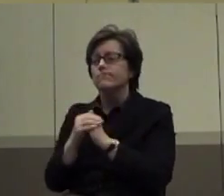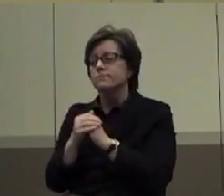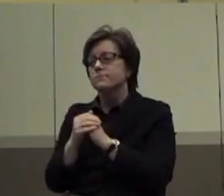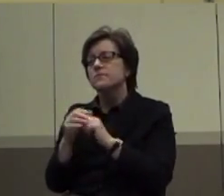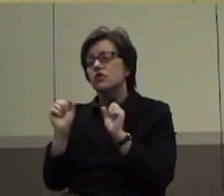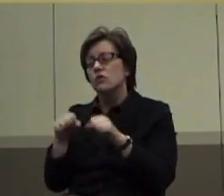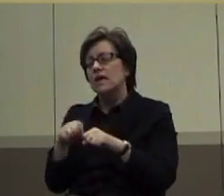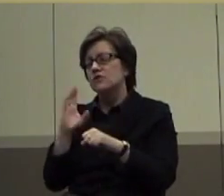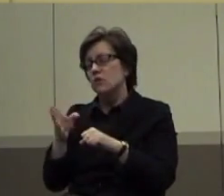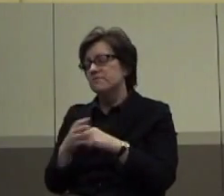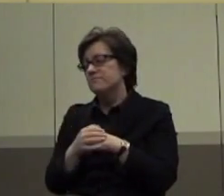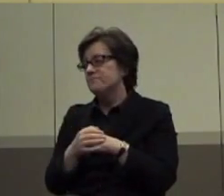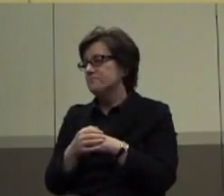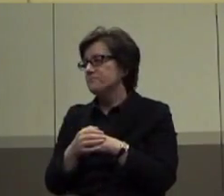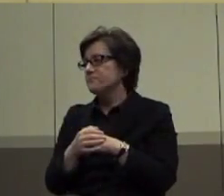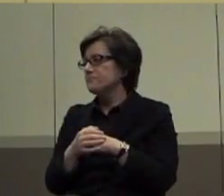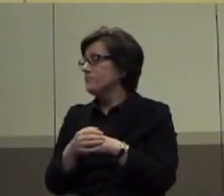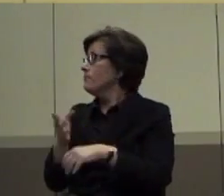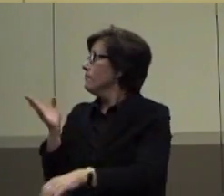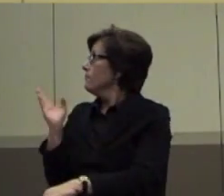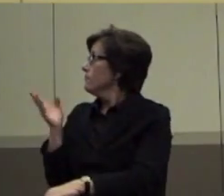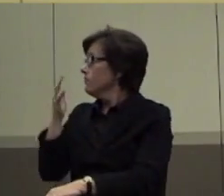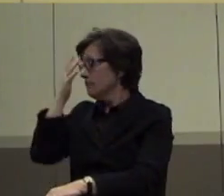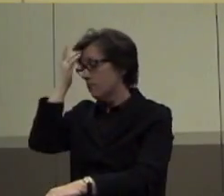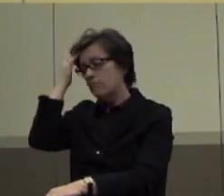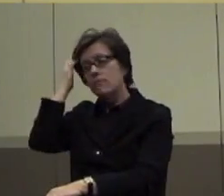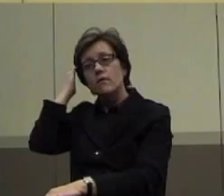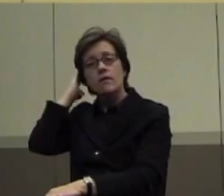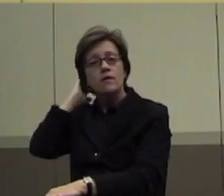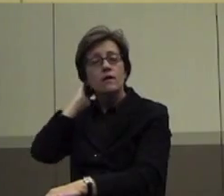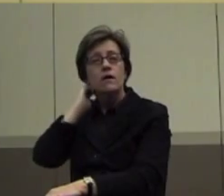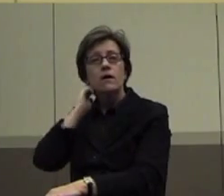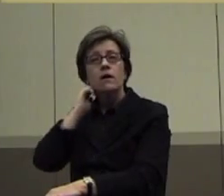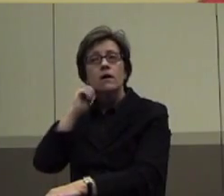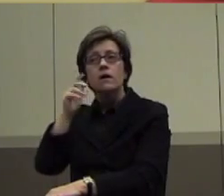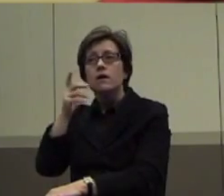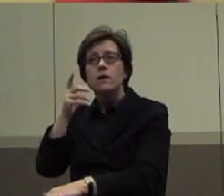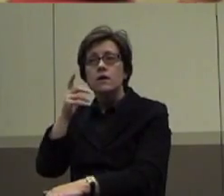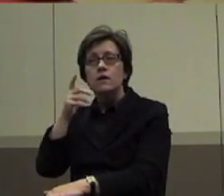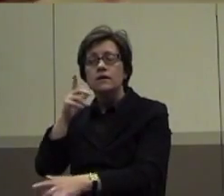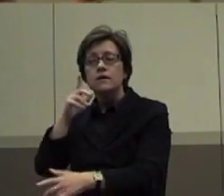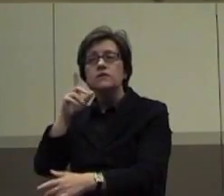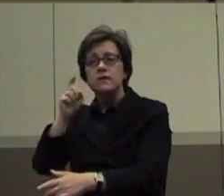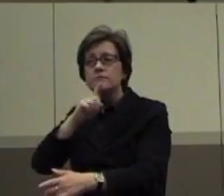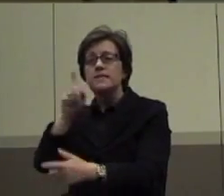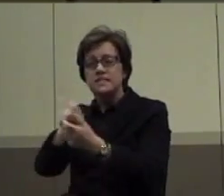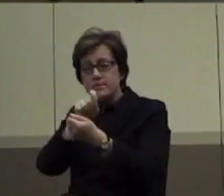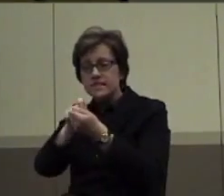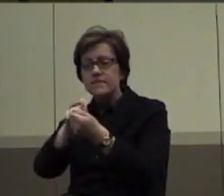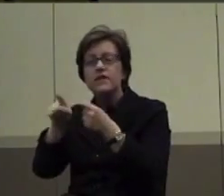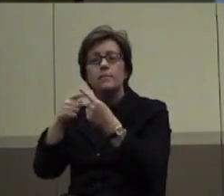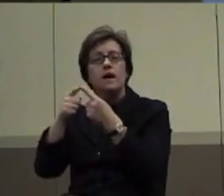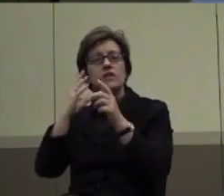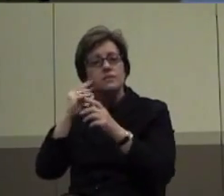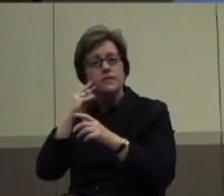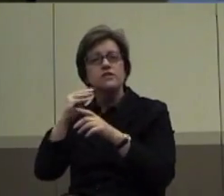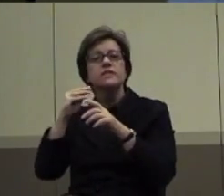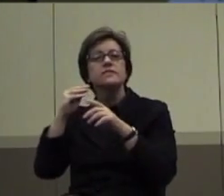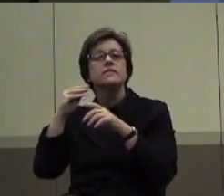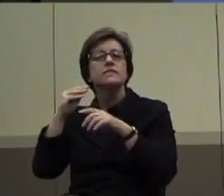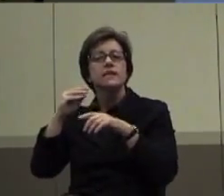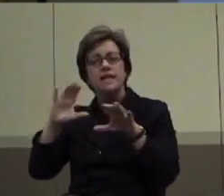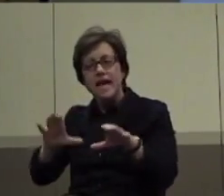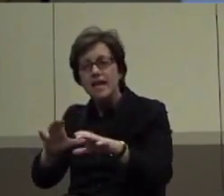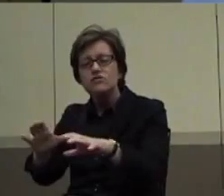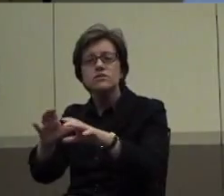right. The goal in terms of telling that story is to be specific about their experience and actions and to understand their story